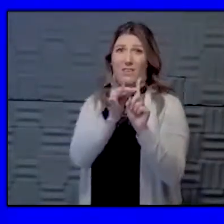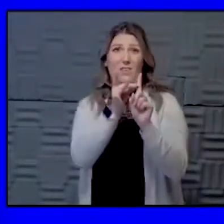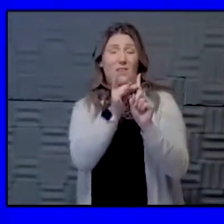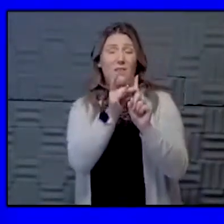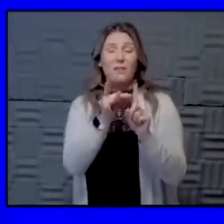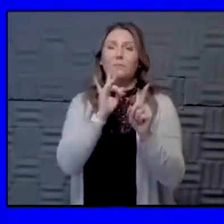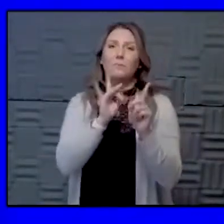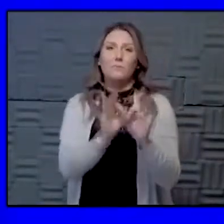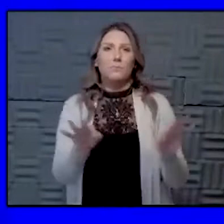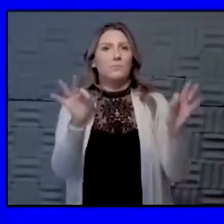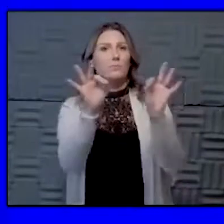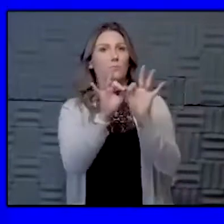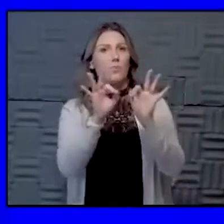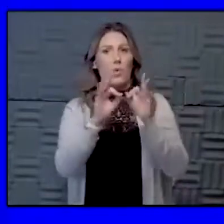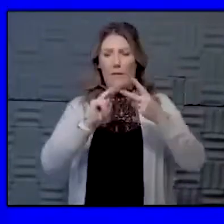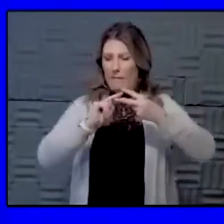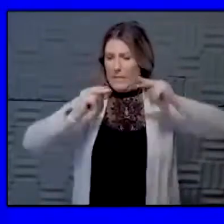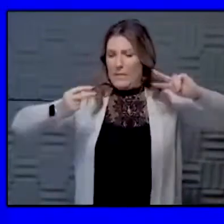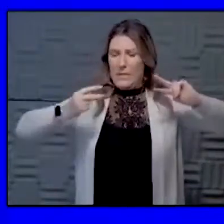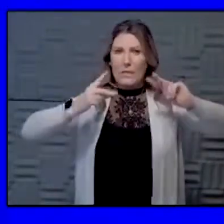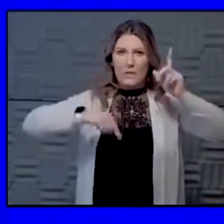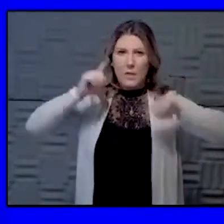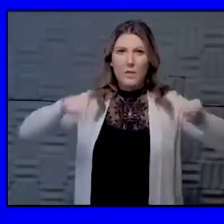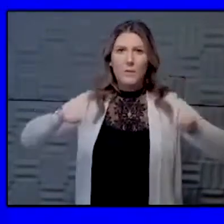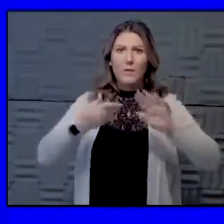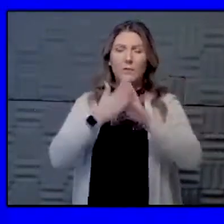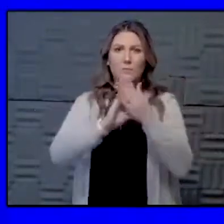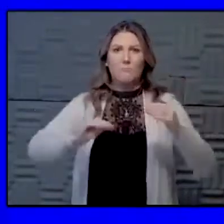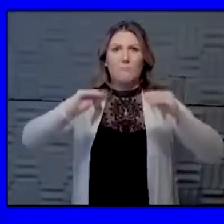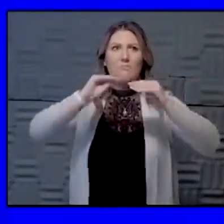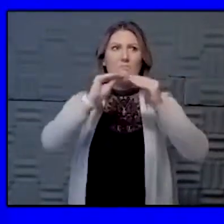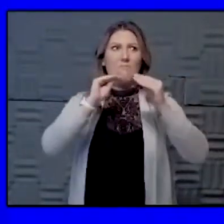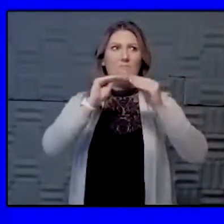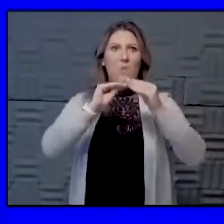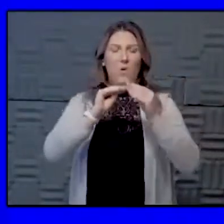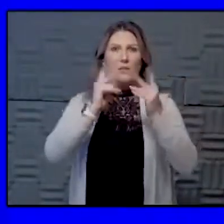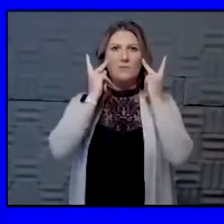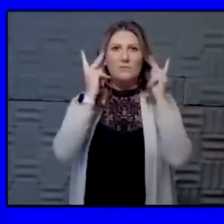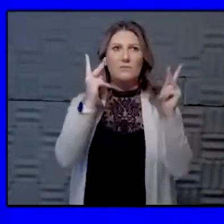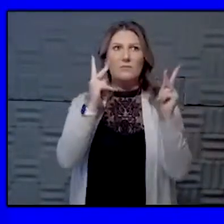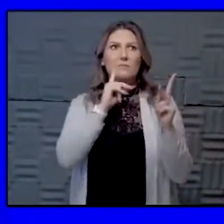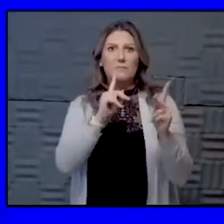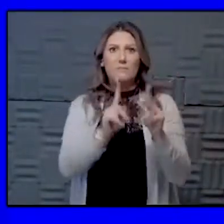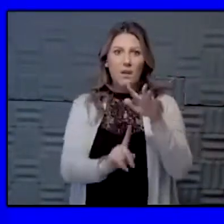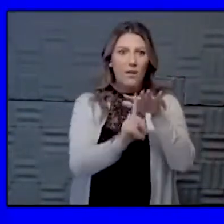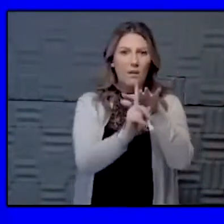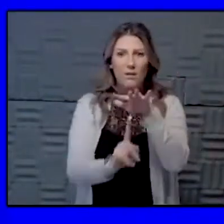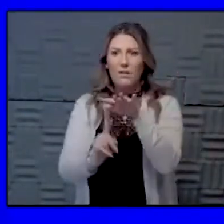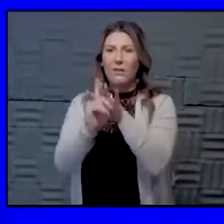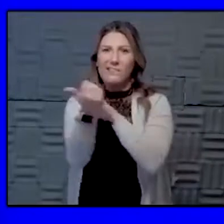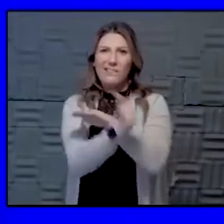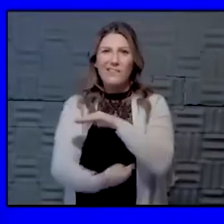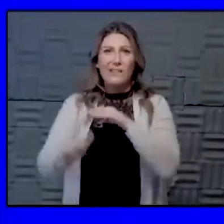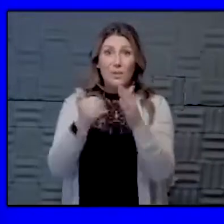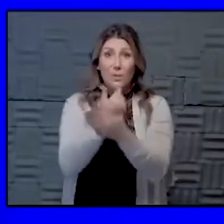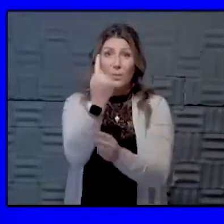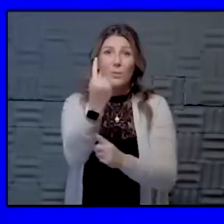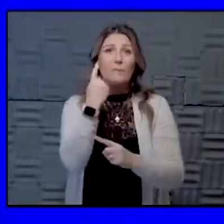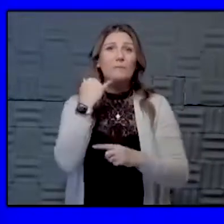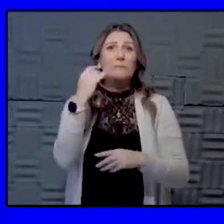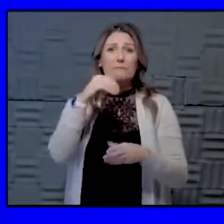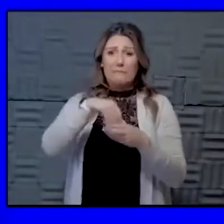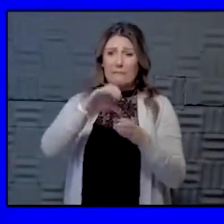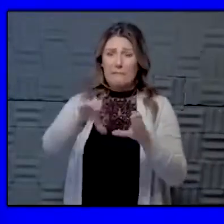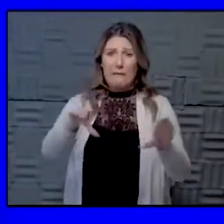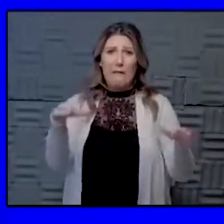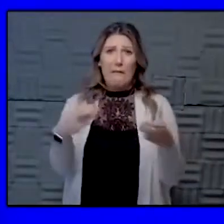important, especially with these variants that are becoming more prevalent and any new variants that arise. Please, if you are in that category